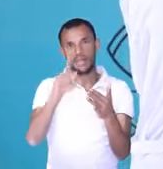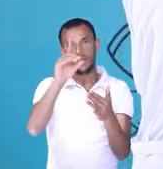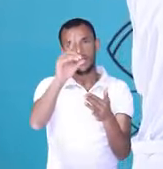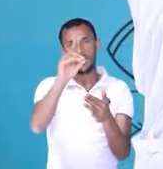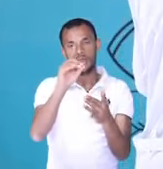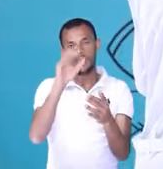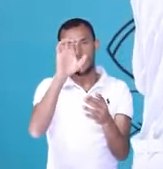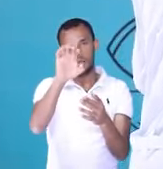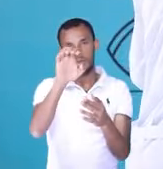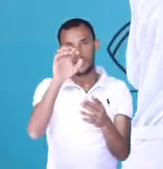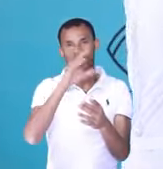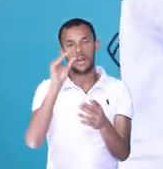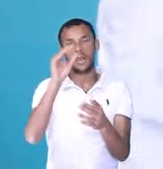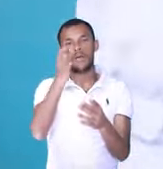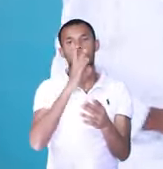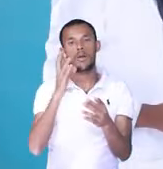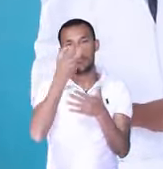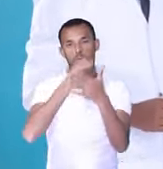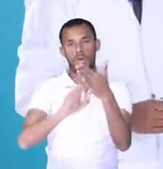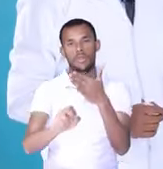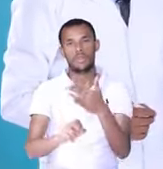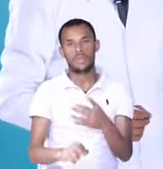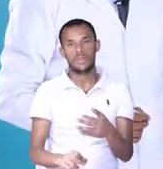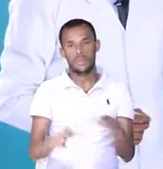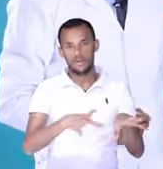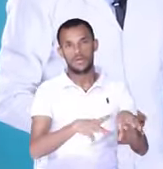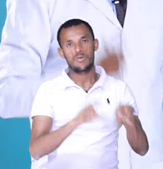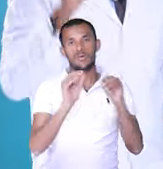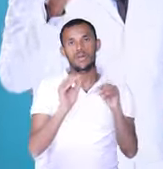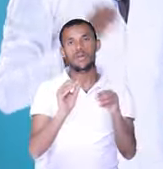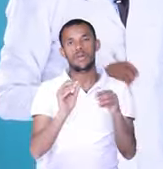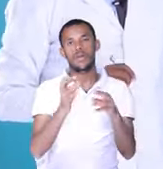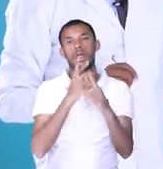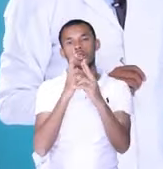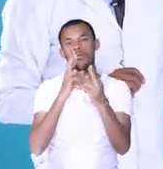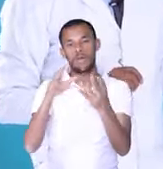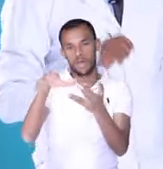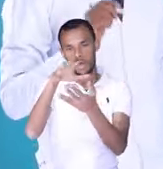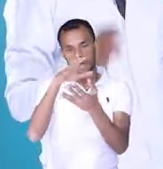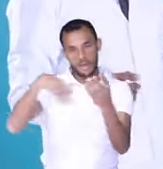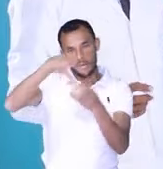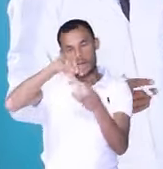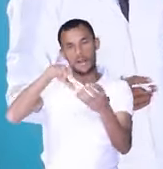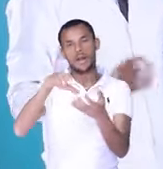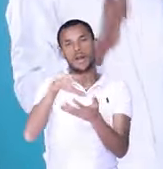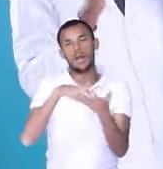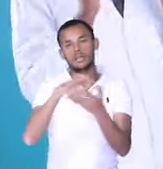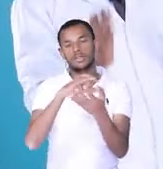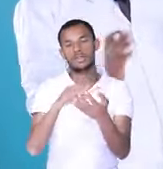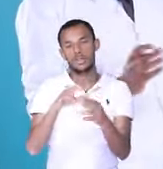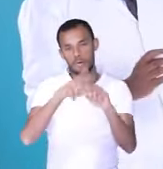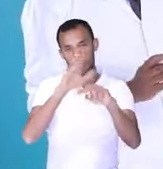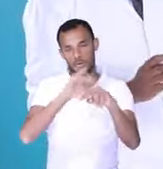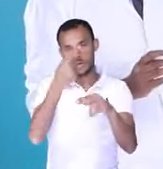D, E, and F are products. Students, rate of chemical reaction depends on